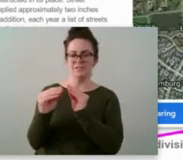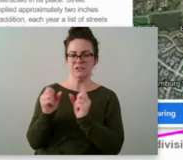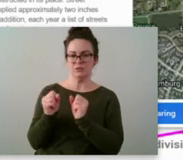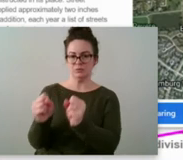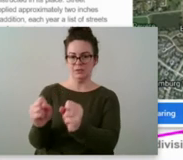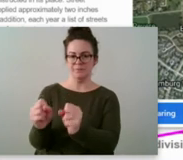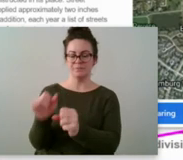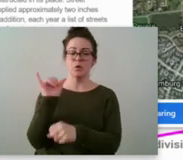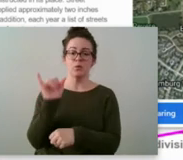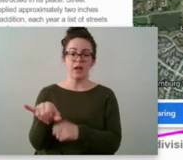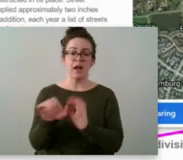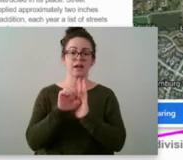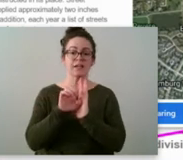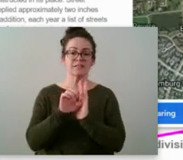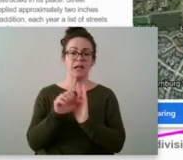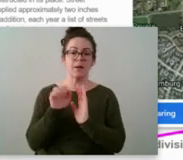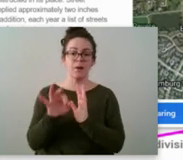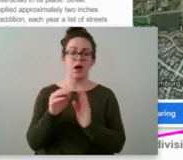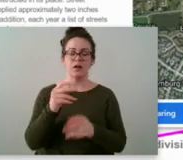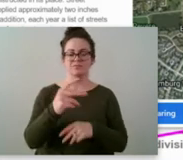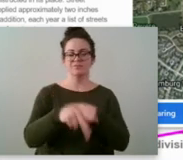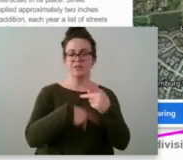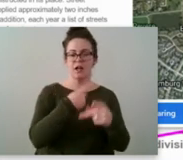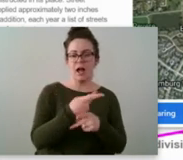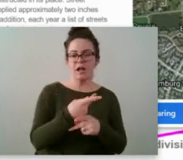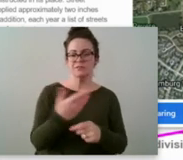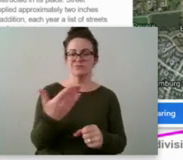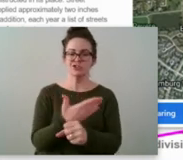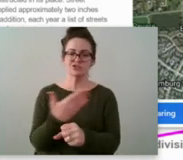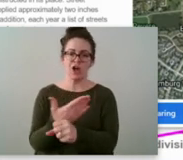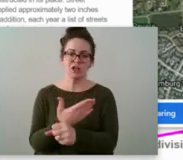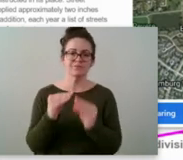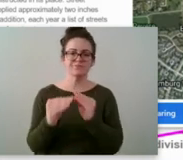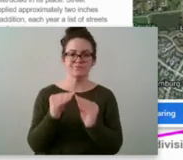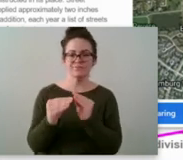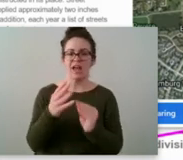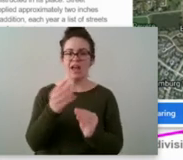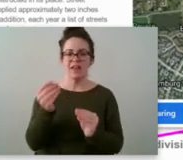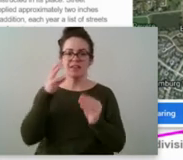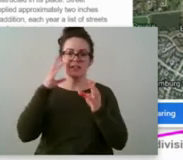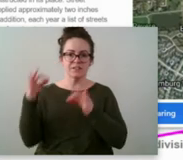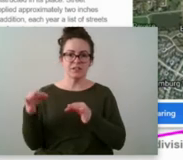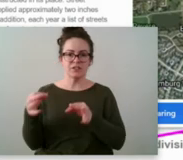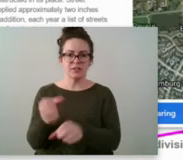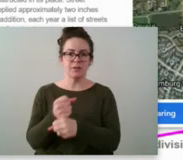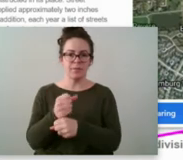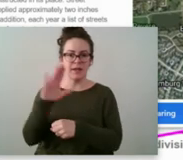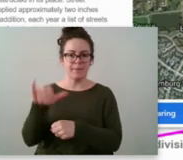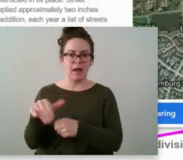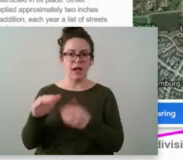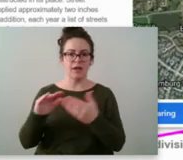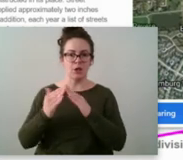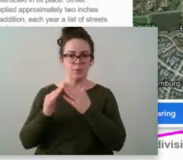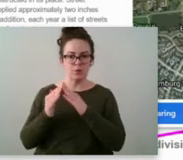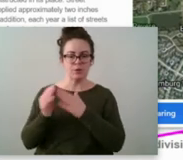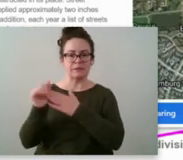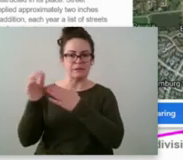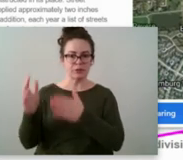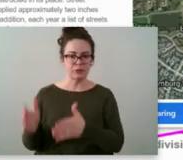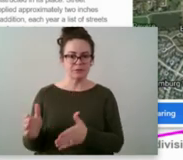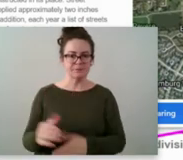it's just an example of the kind of construction that goes on, the kind of decisions that have to be made by the communities.